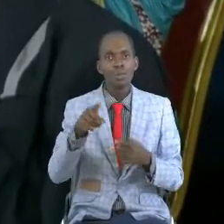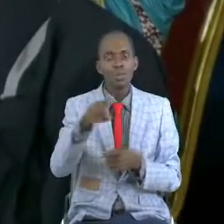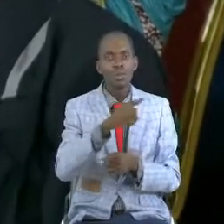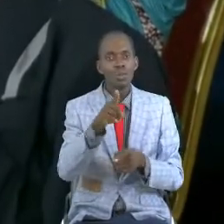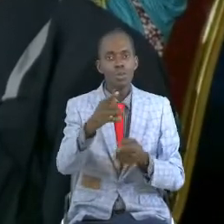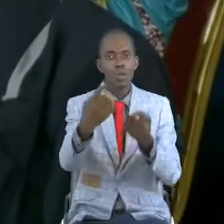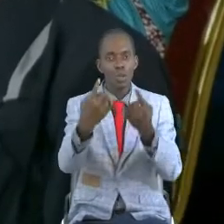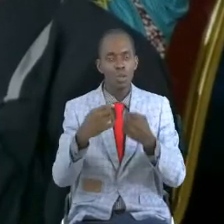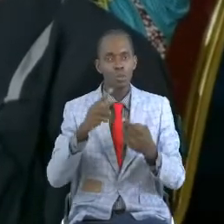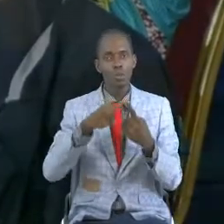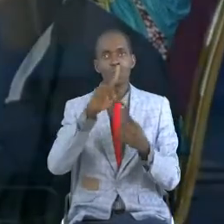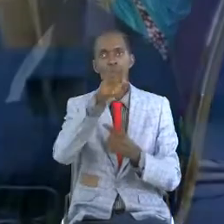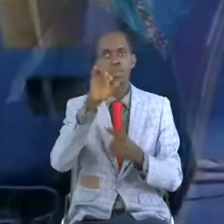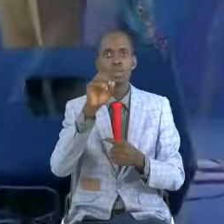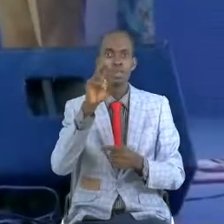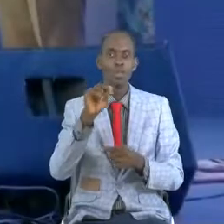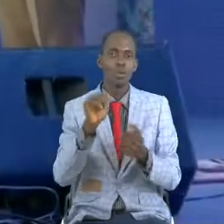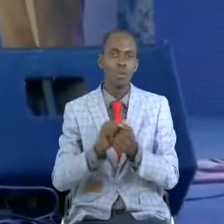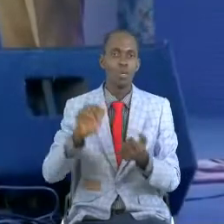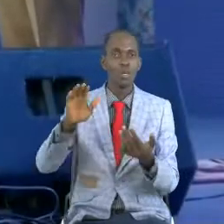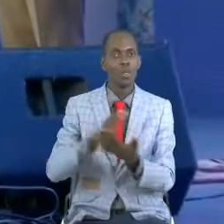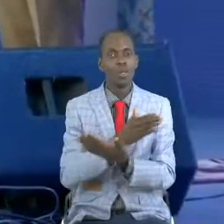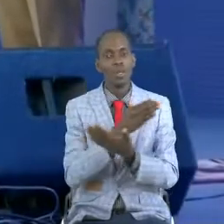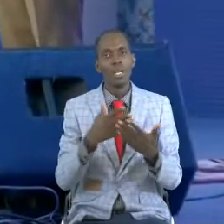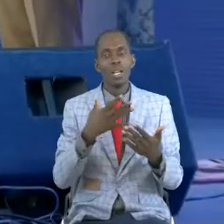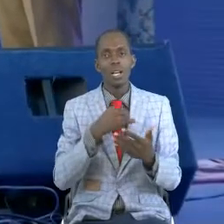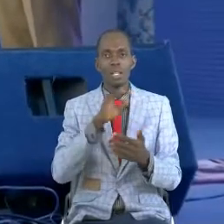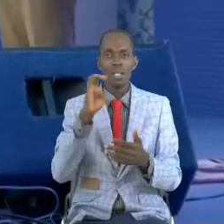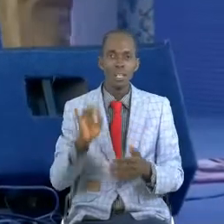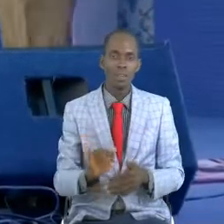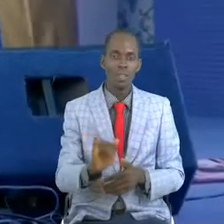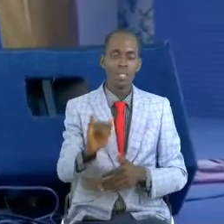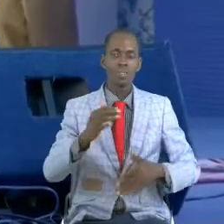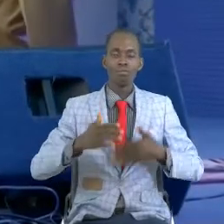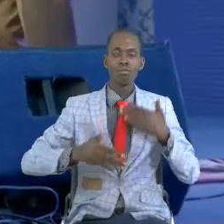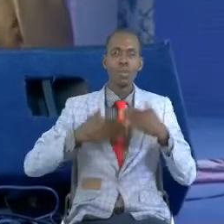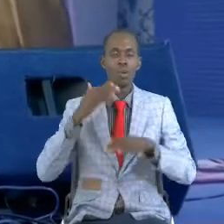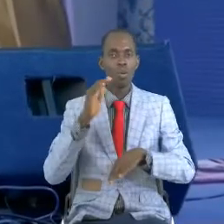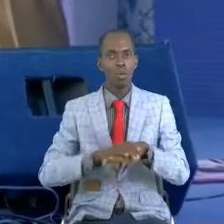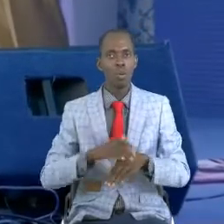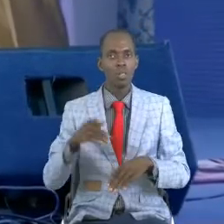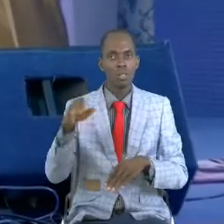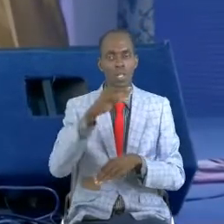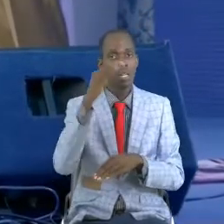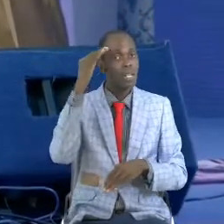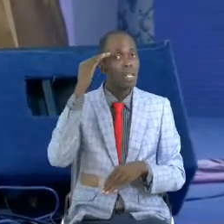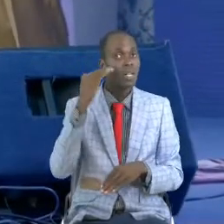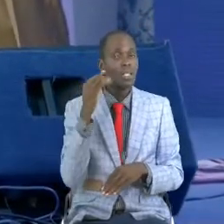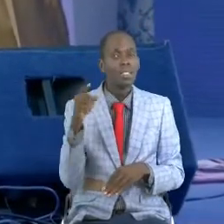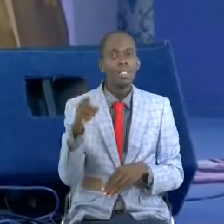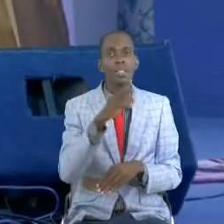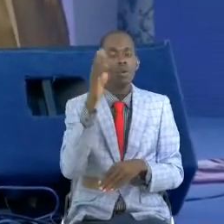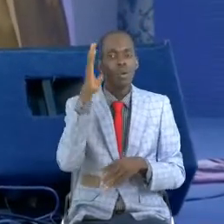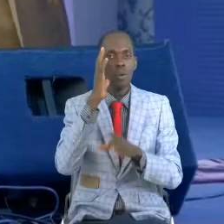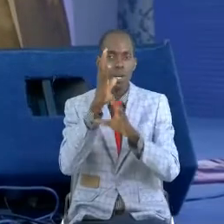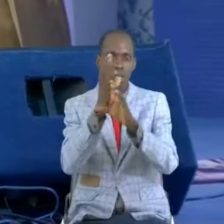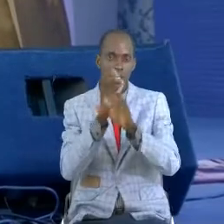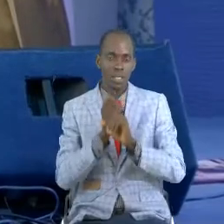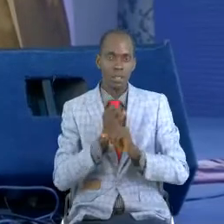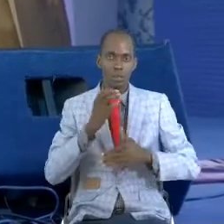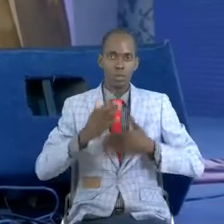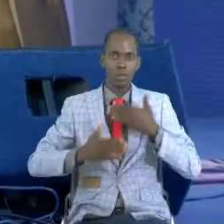for songs and everlasting joy upon their heads they shall obtain joy and